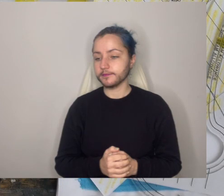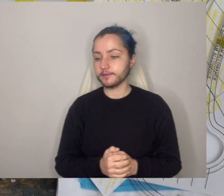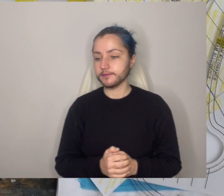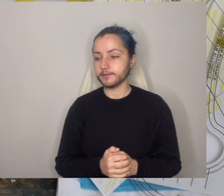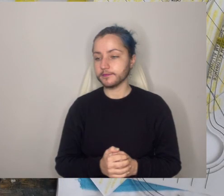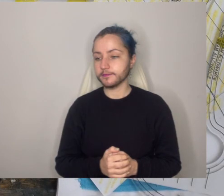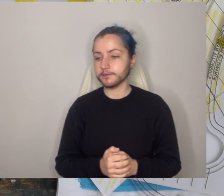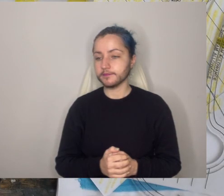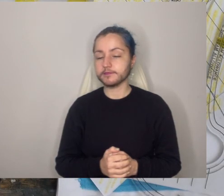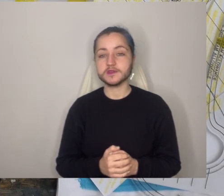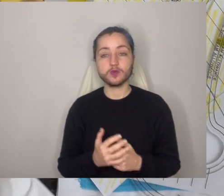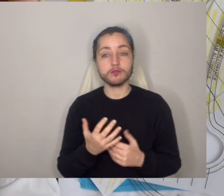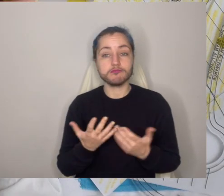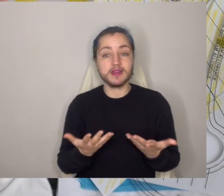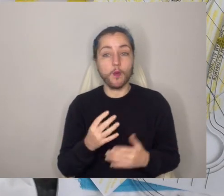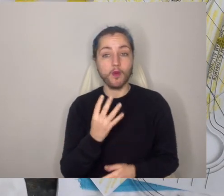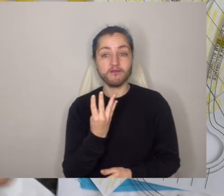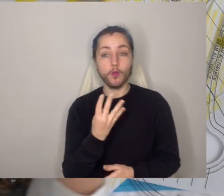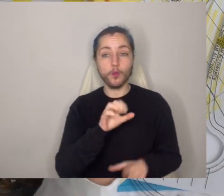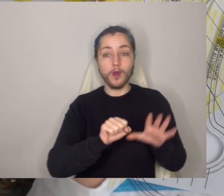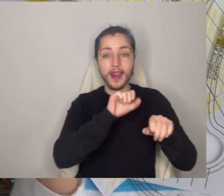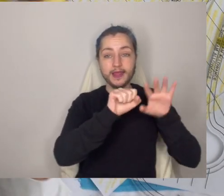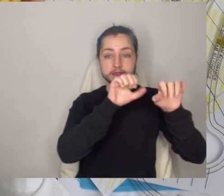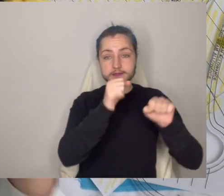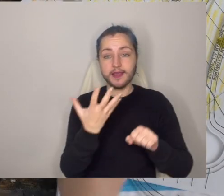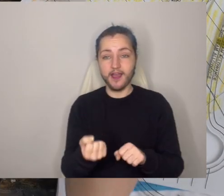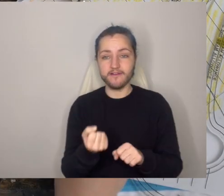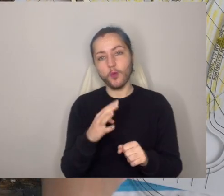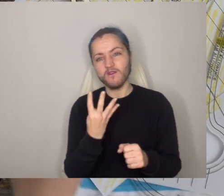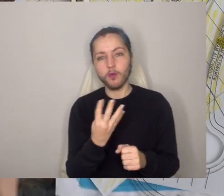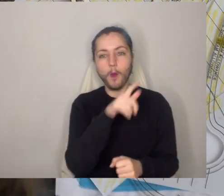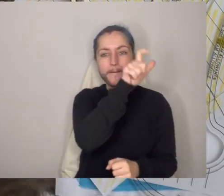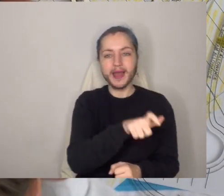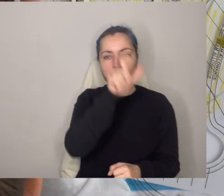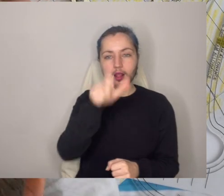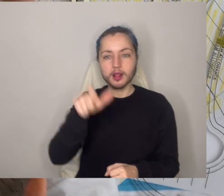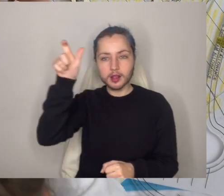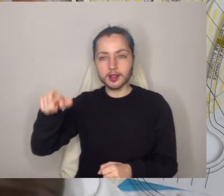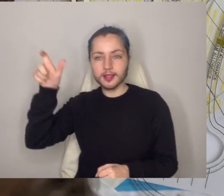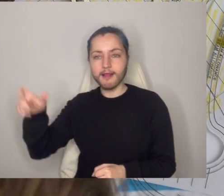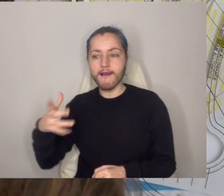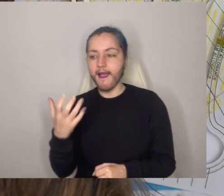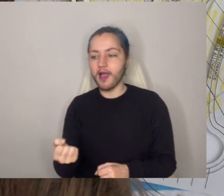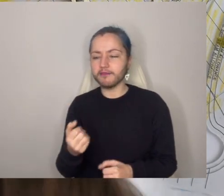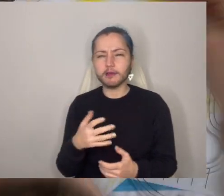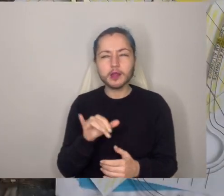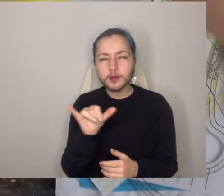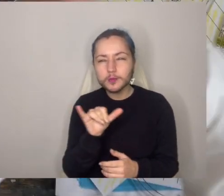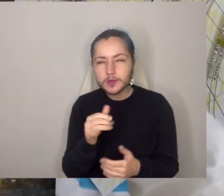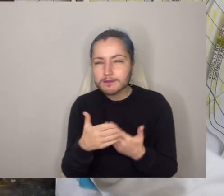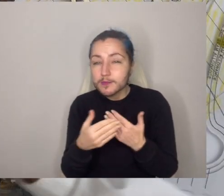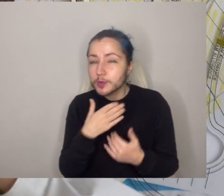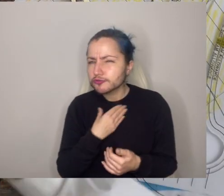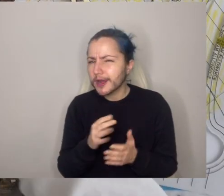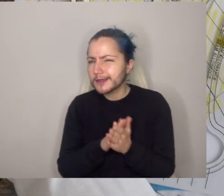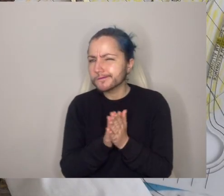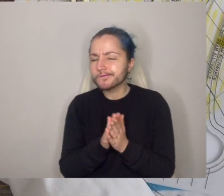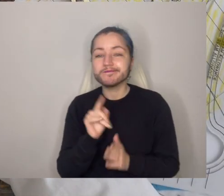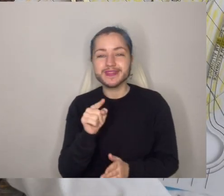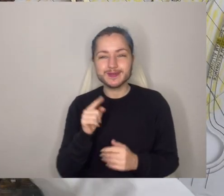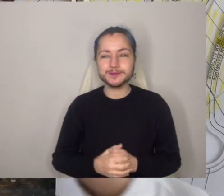So we've got the 2 ladders. Again, if you're using a template one, you can just go straight down the middle of the